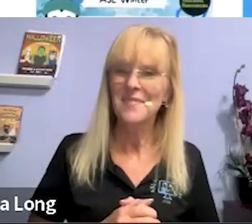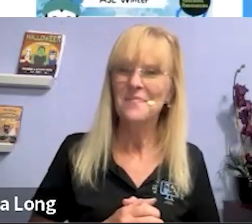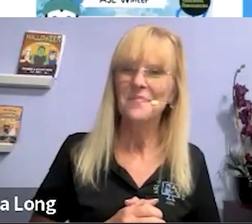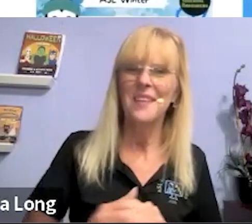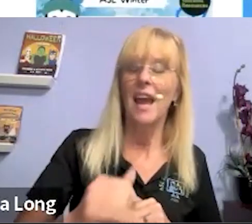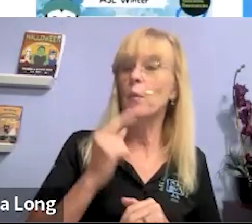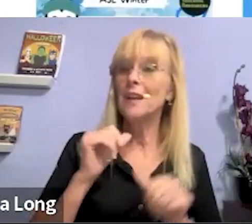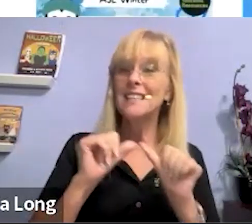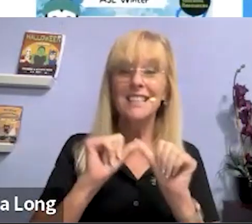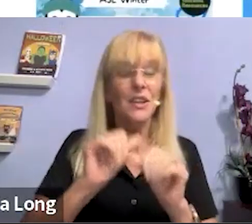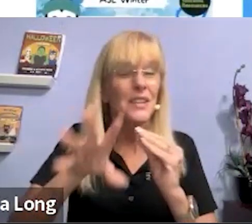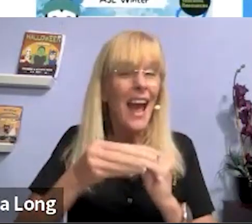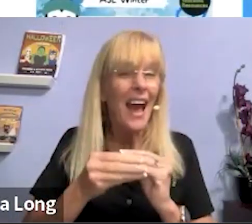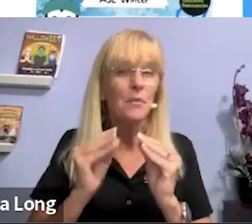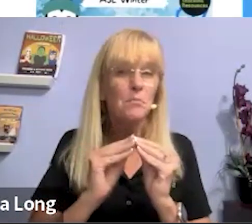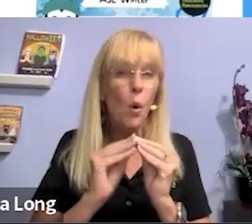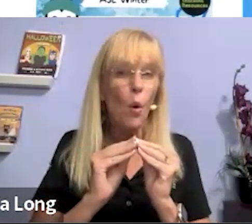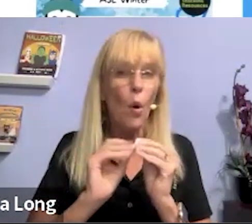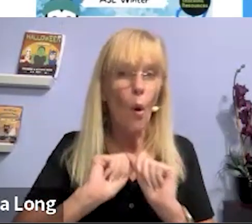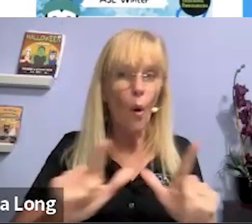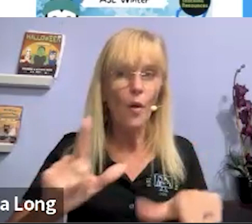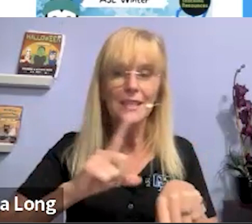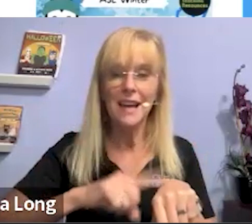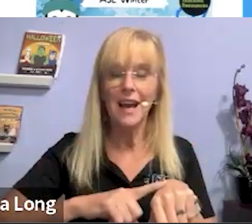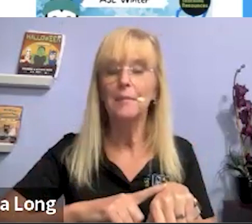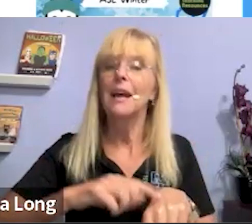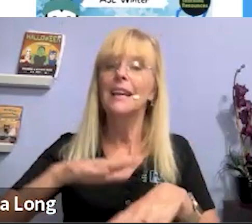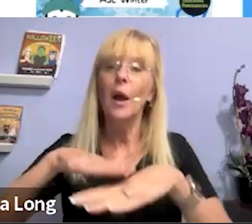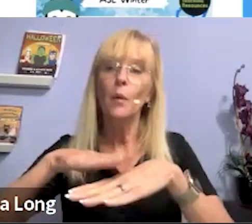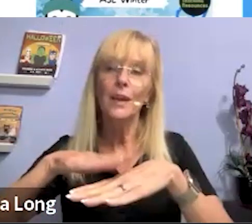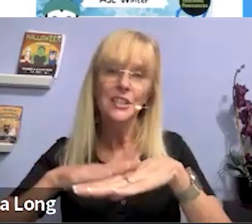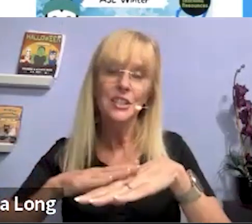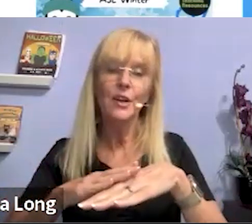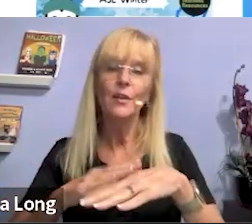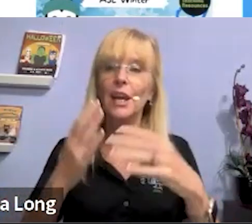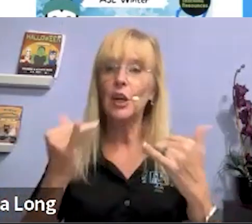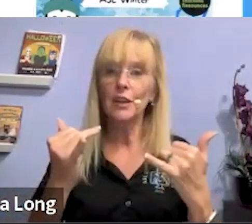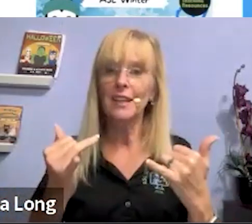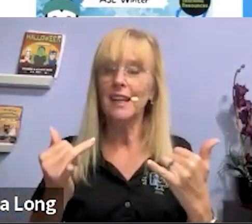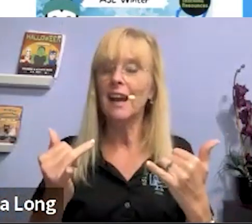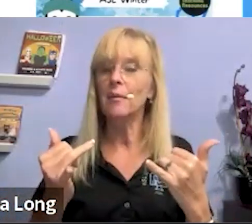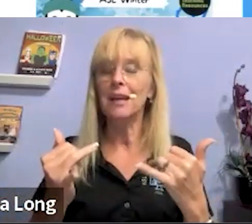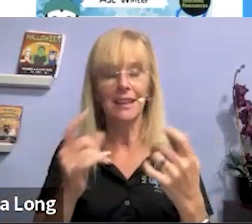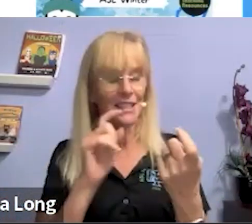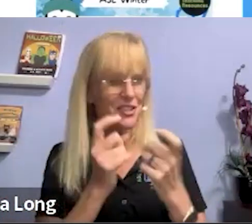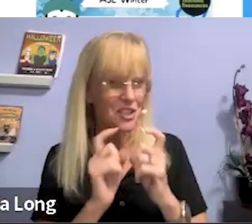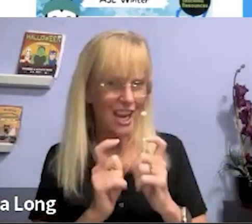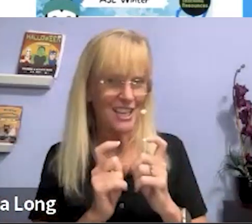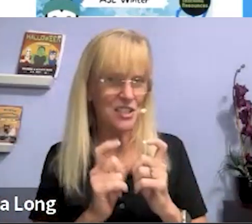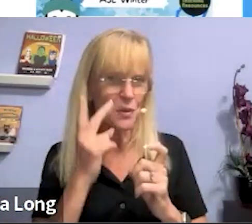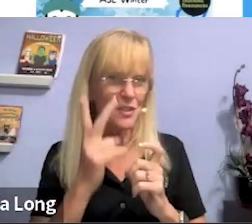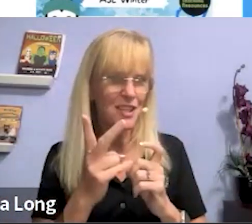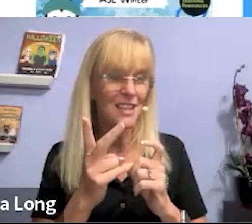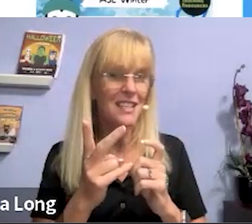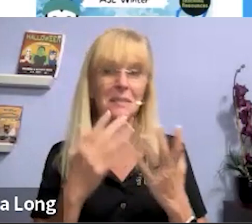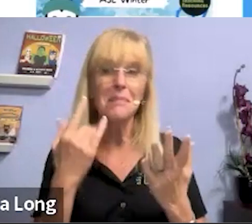Okay. And we continue to add more all the time. Now, I want to let you know that currently, and things do change.